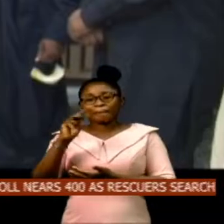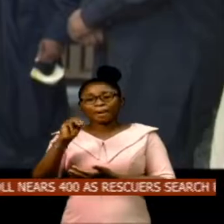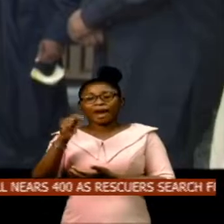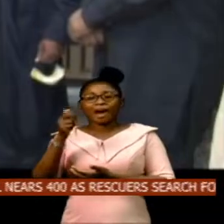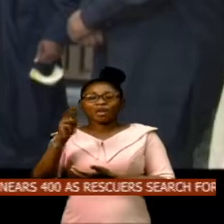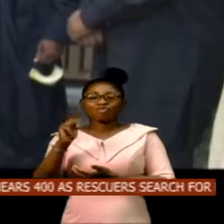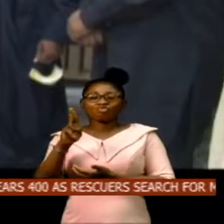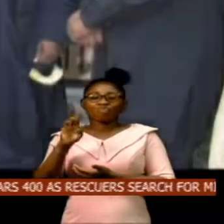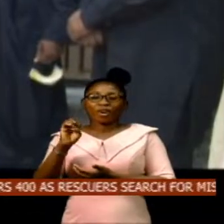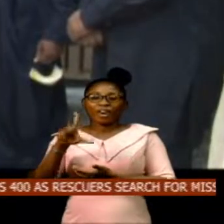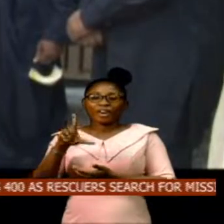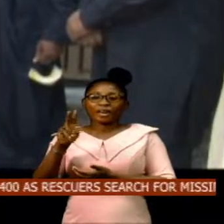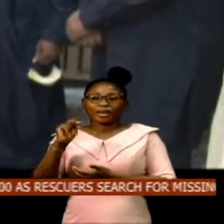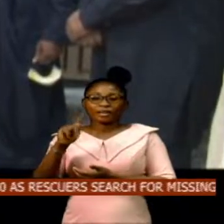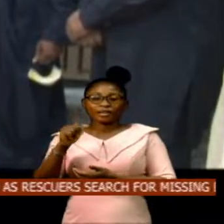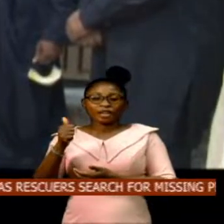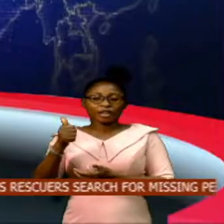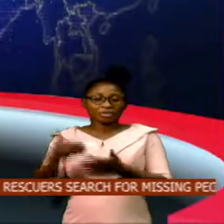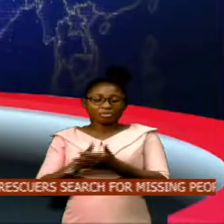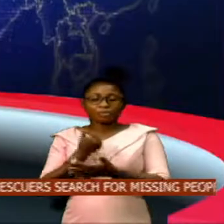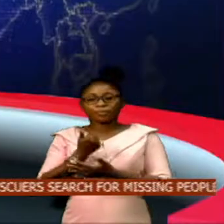Ayemiro, NTN News.